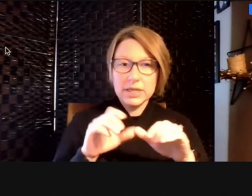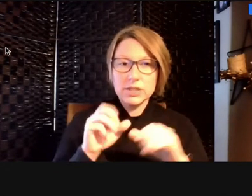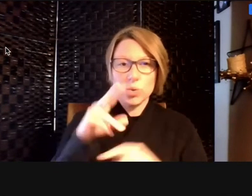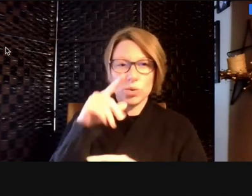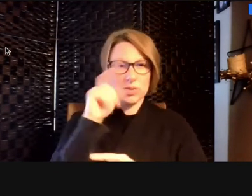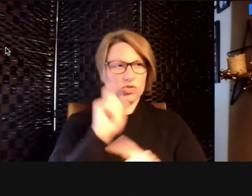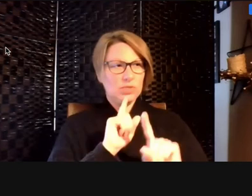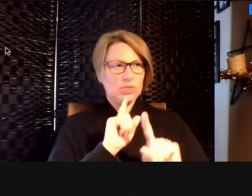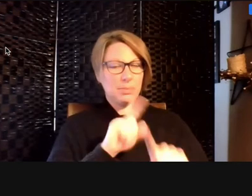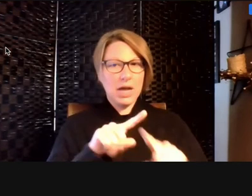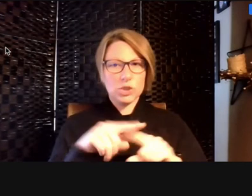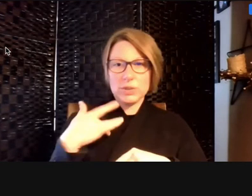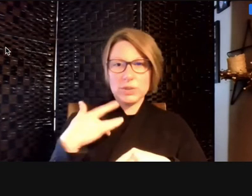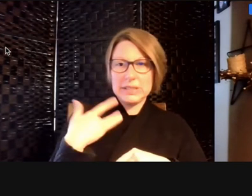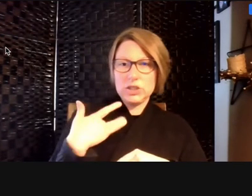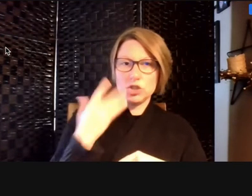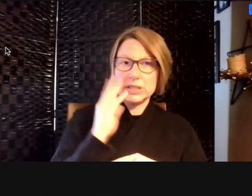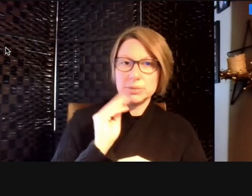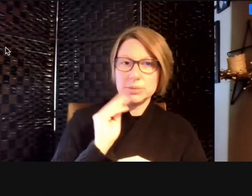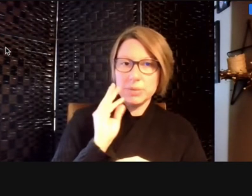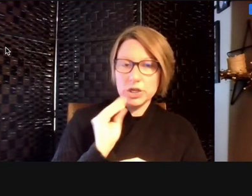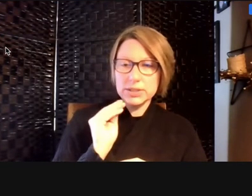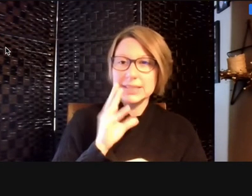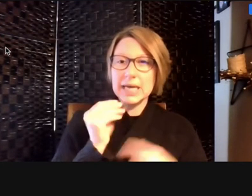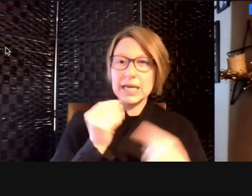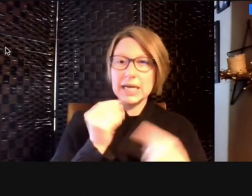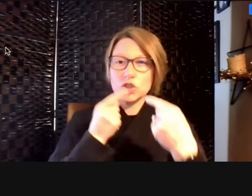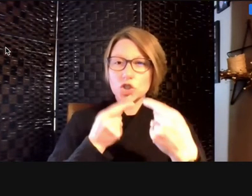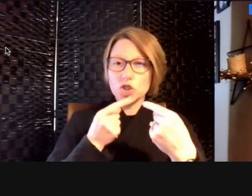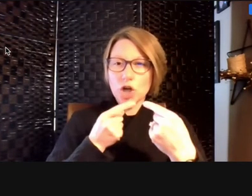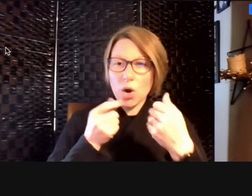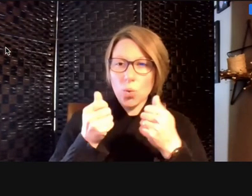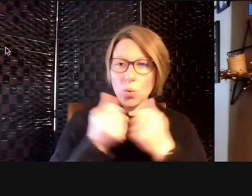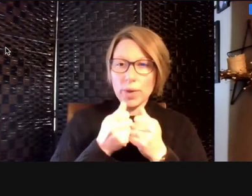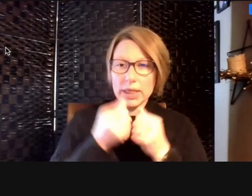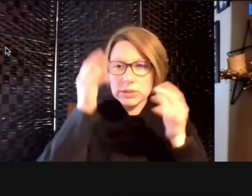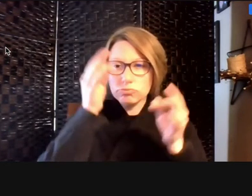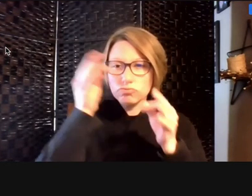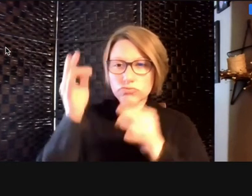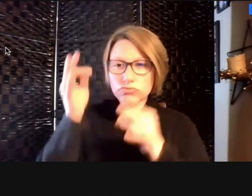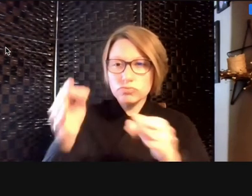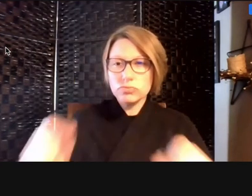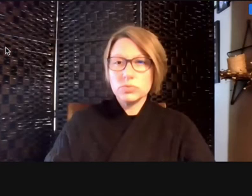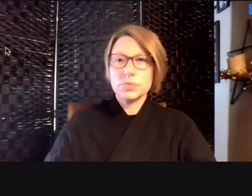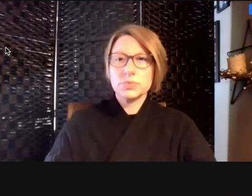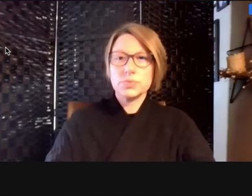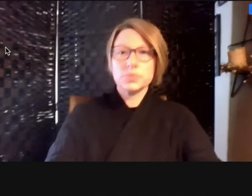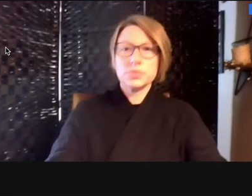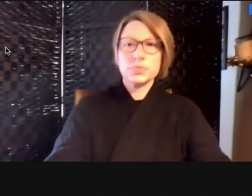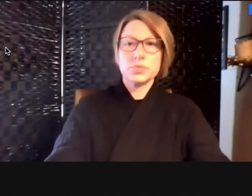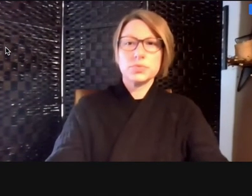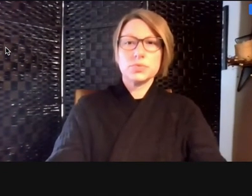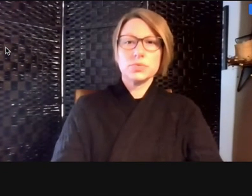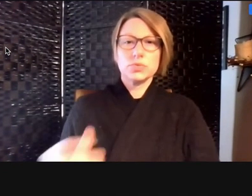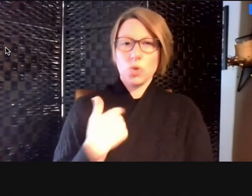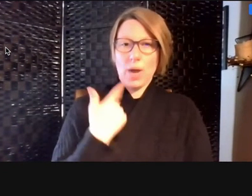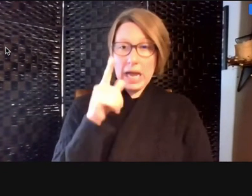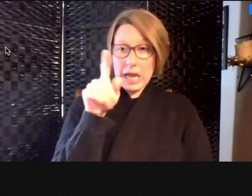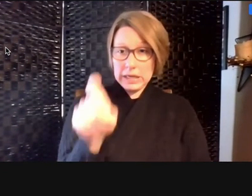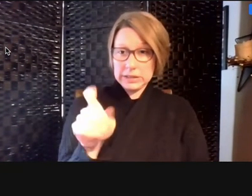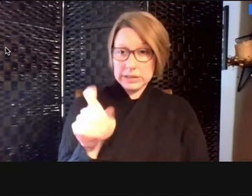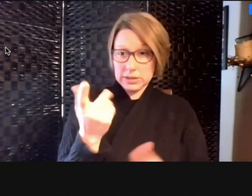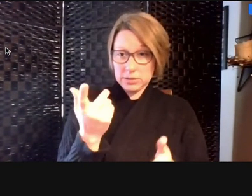and difficulty with executive functioning. And so I ask you, does this look and